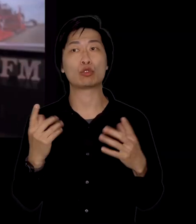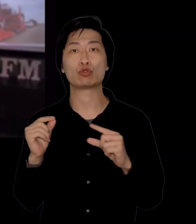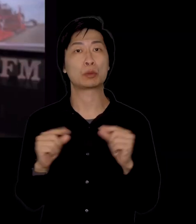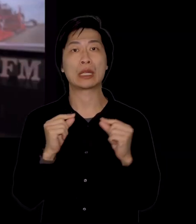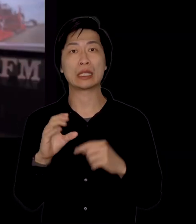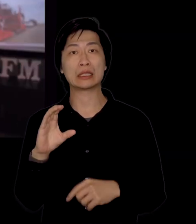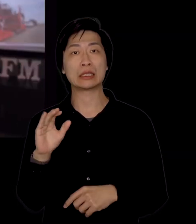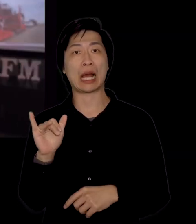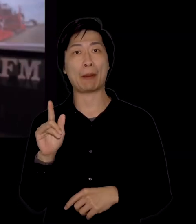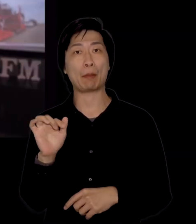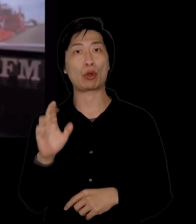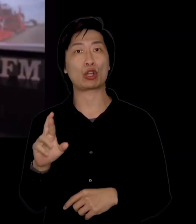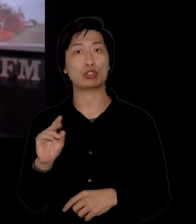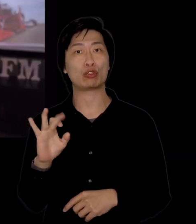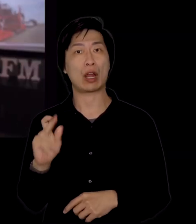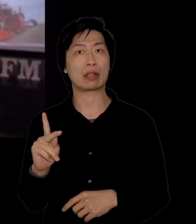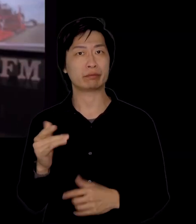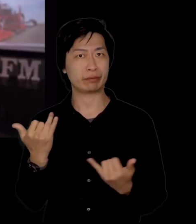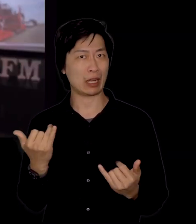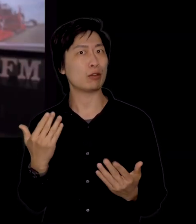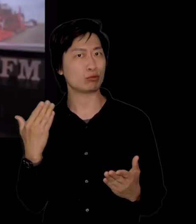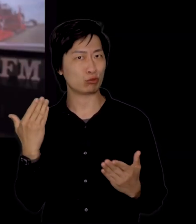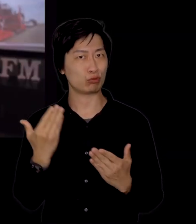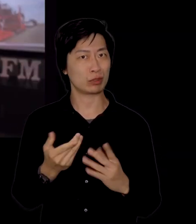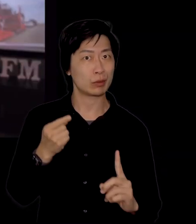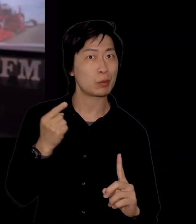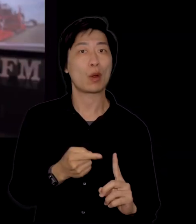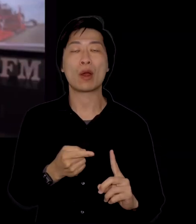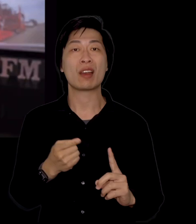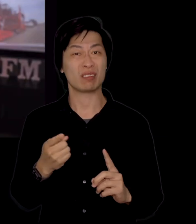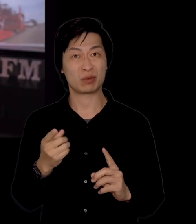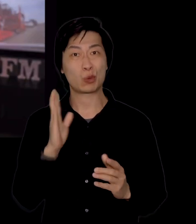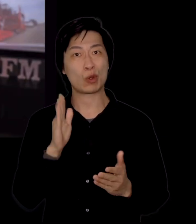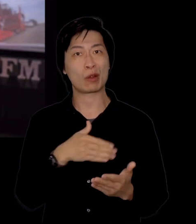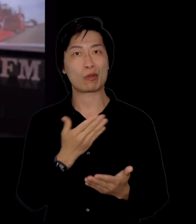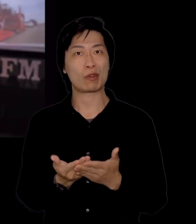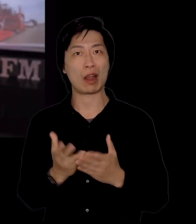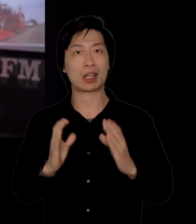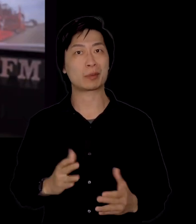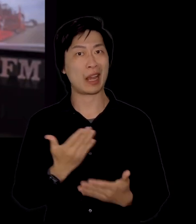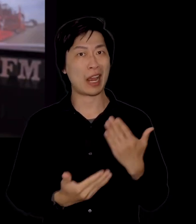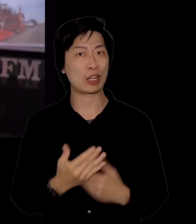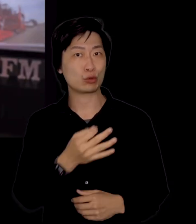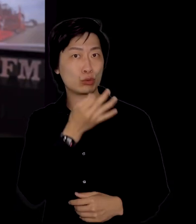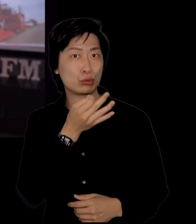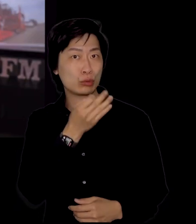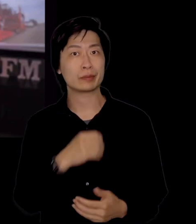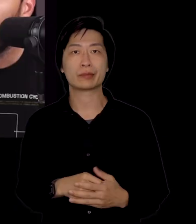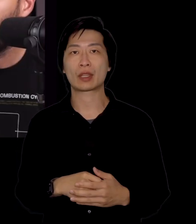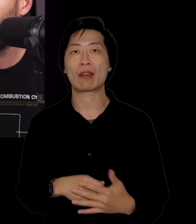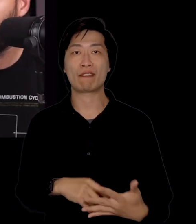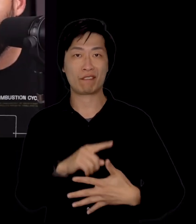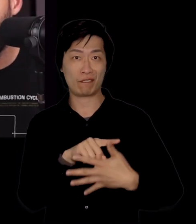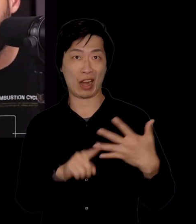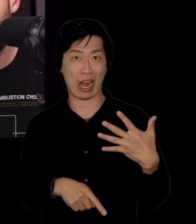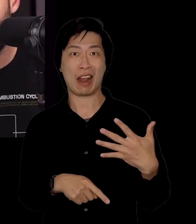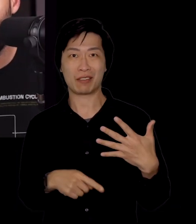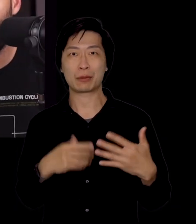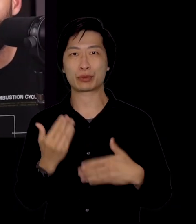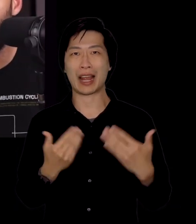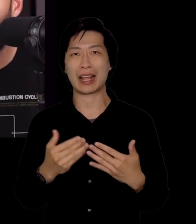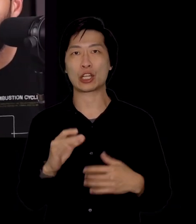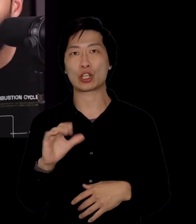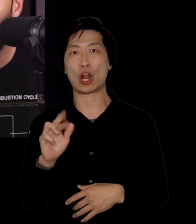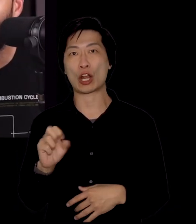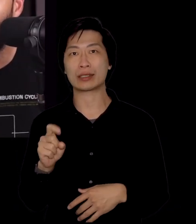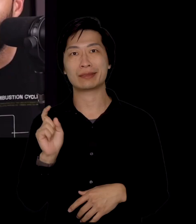So the much rumored Cybertruck is finally reaching a point that it's going to reach customers' hands very, very shortly. Here are the 5 steps that